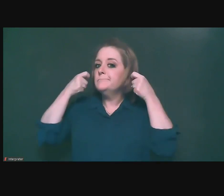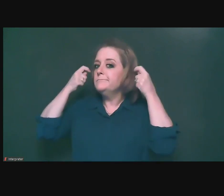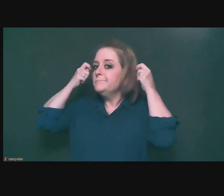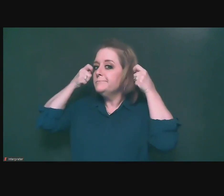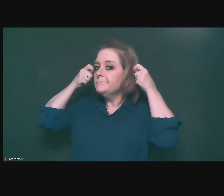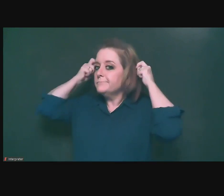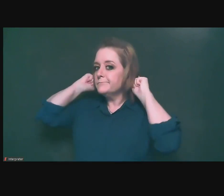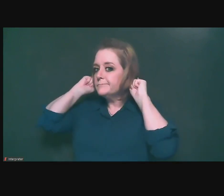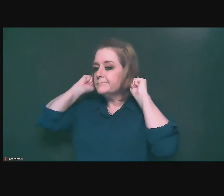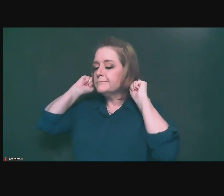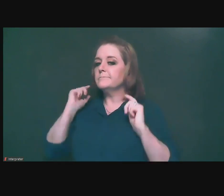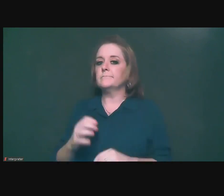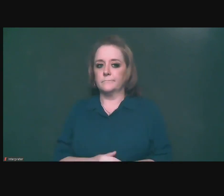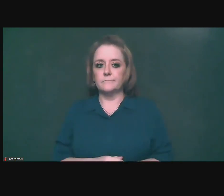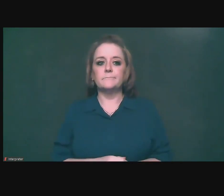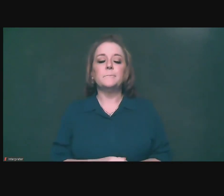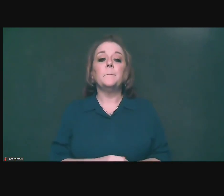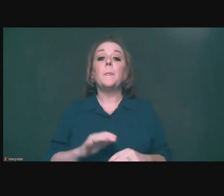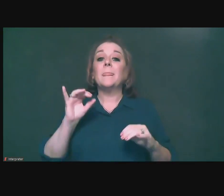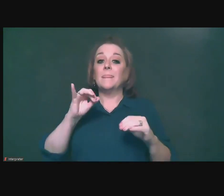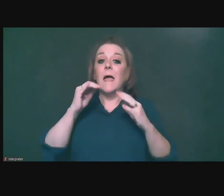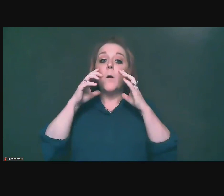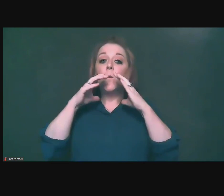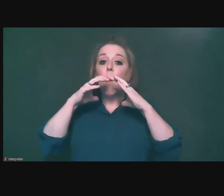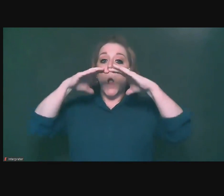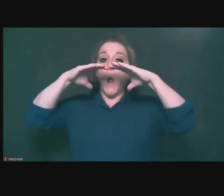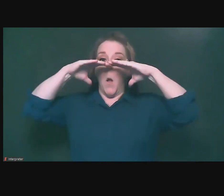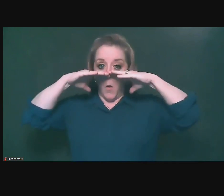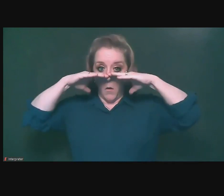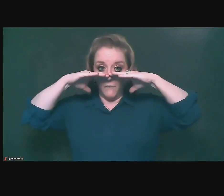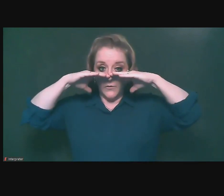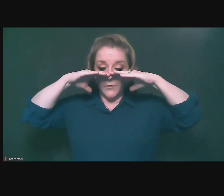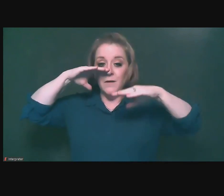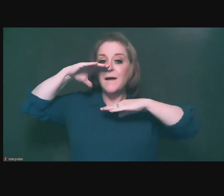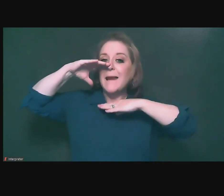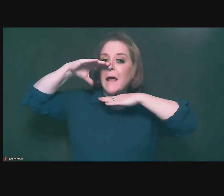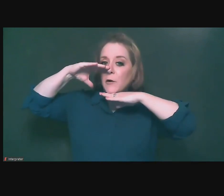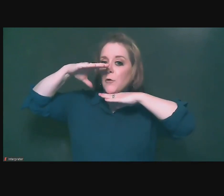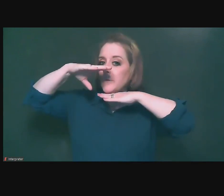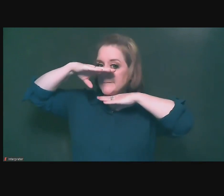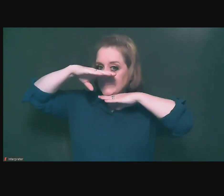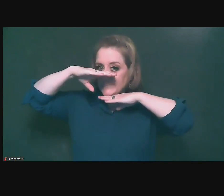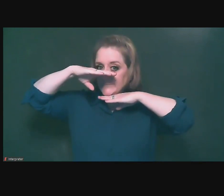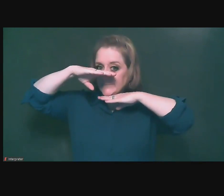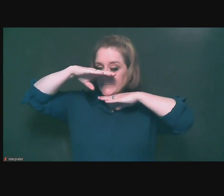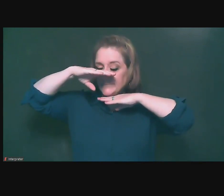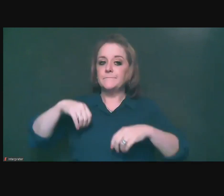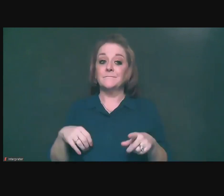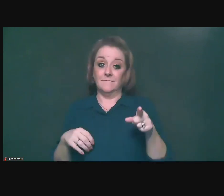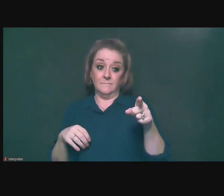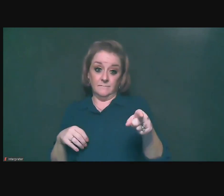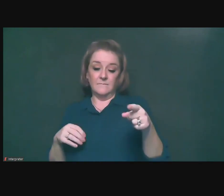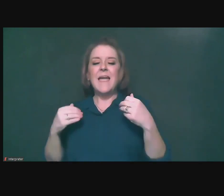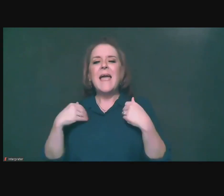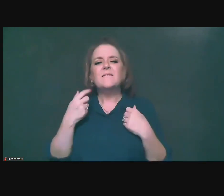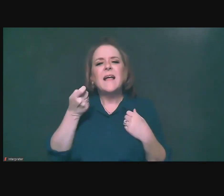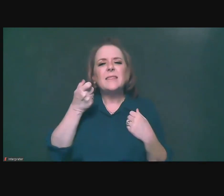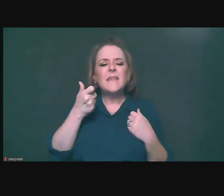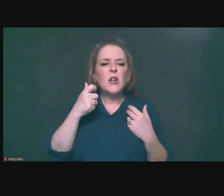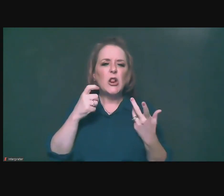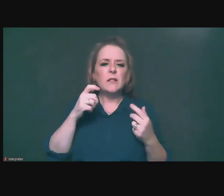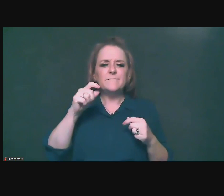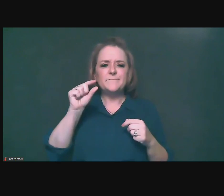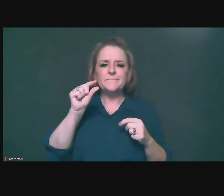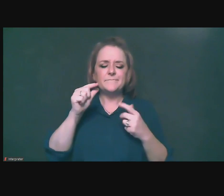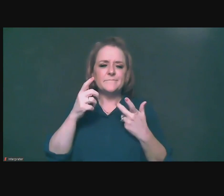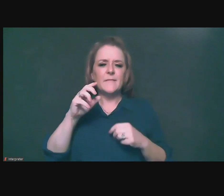go over your ears. So it goes over your nose and under your chin. This one has a little bit of band, a